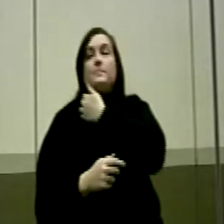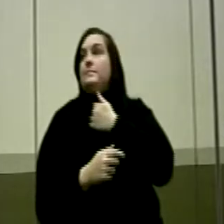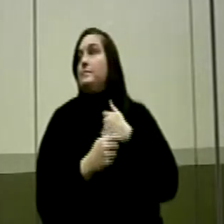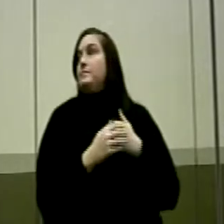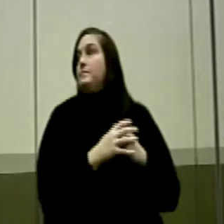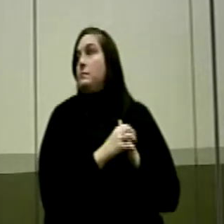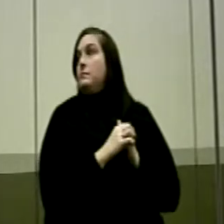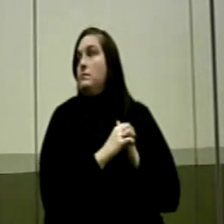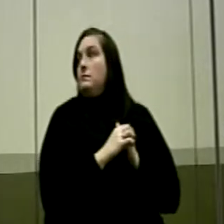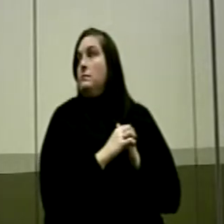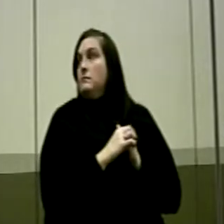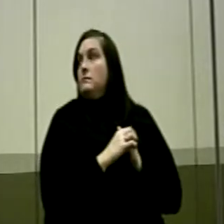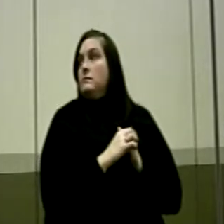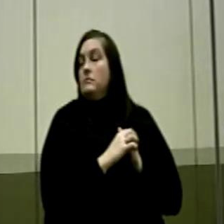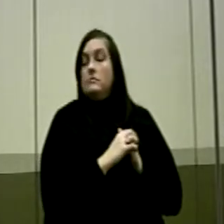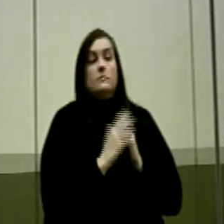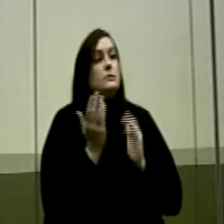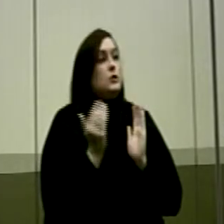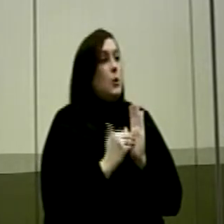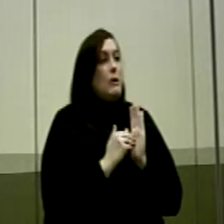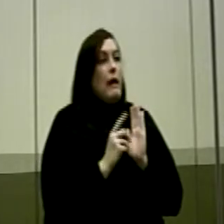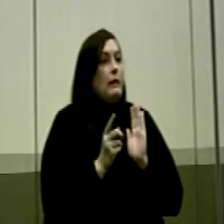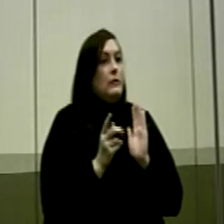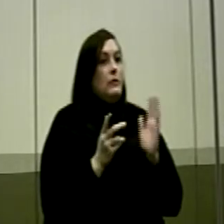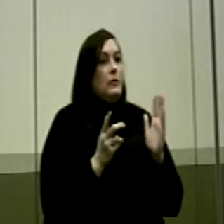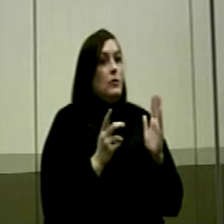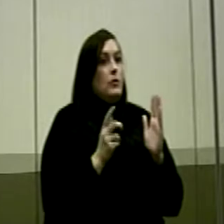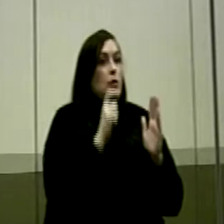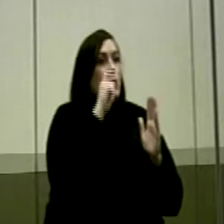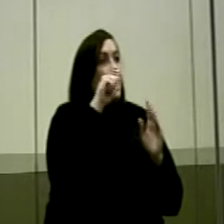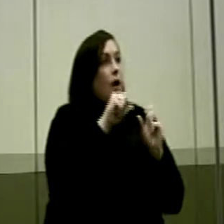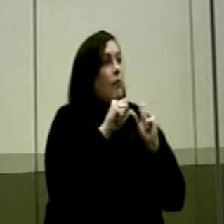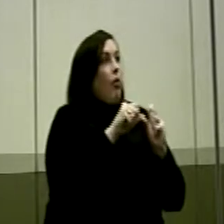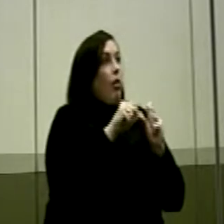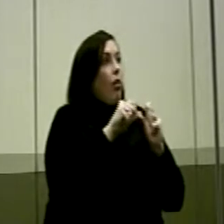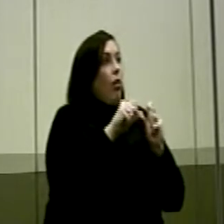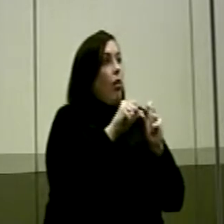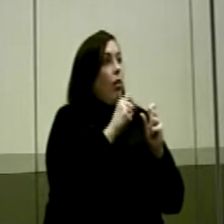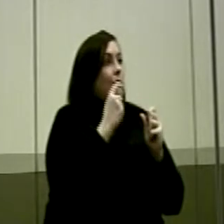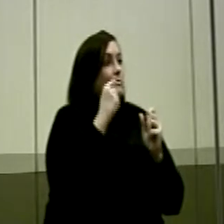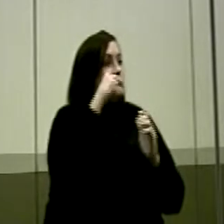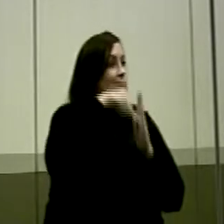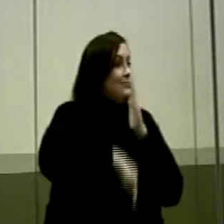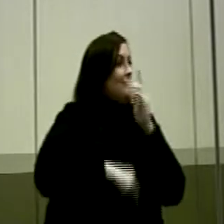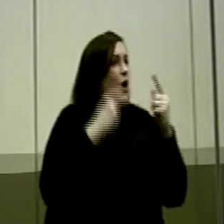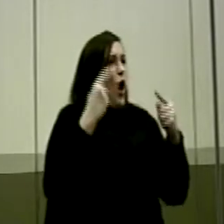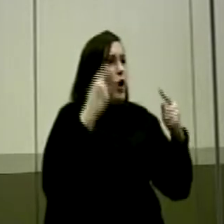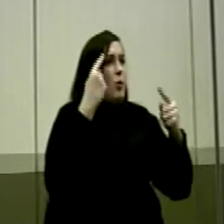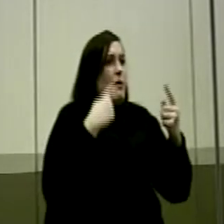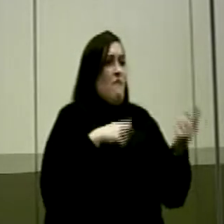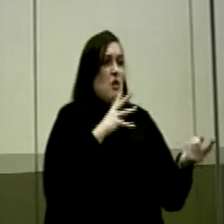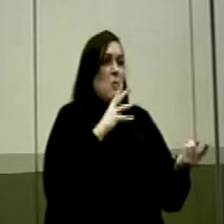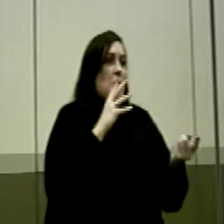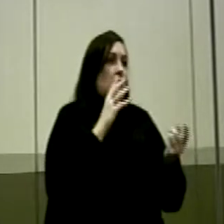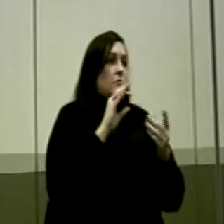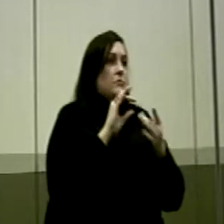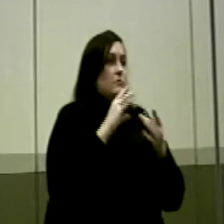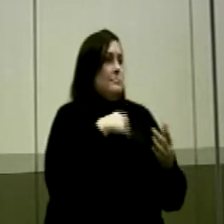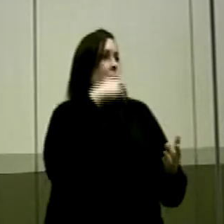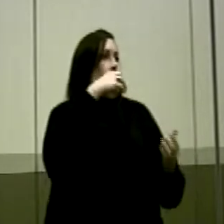So that's the way where again you don't have to keep going. You're not going to get into an argument, a verbal or assigned argument with the